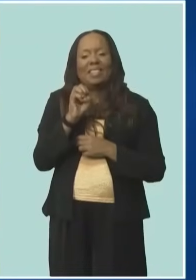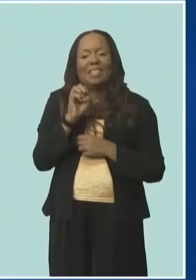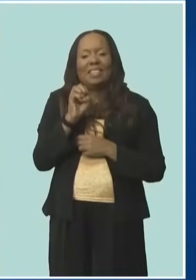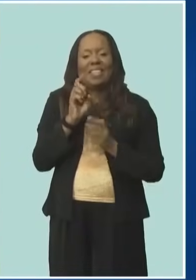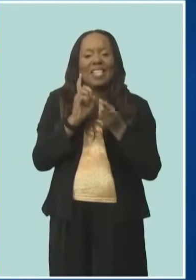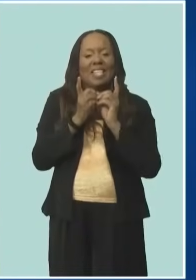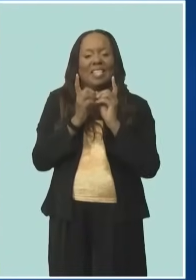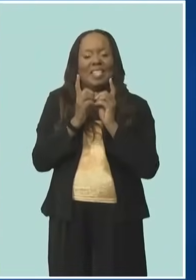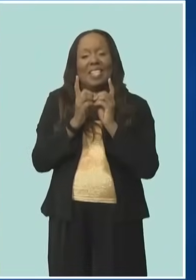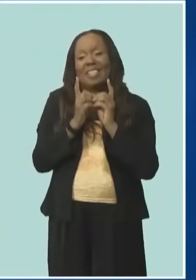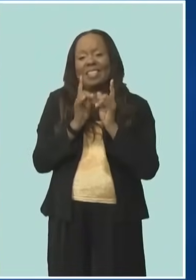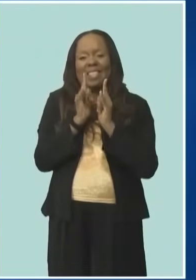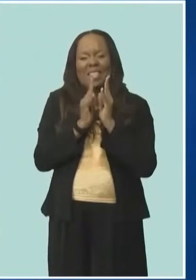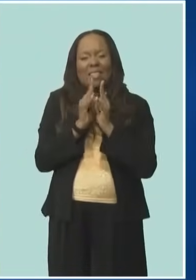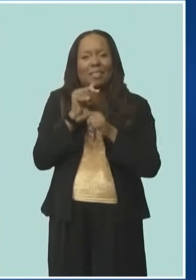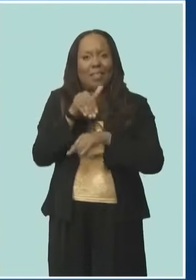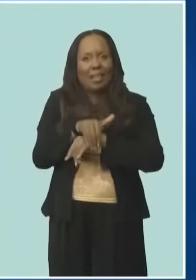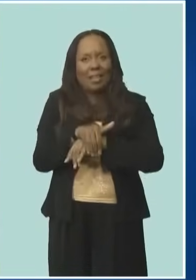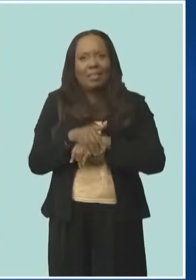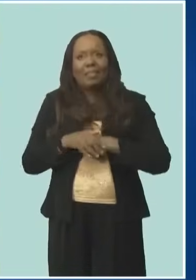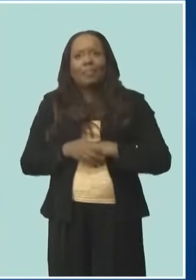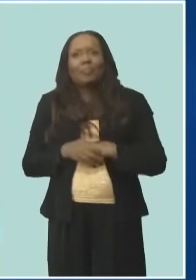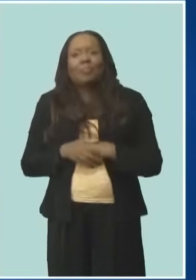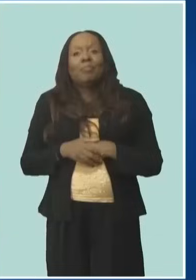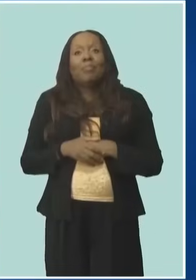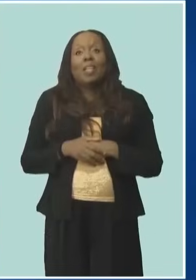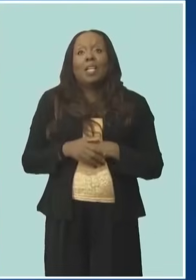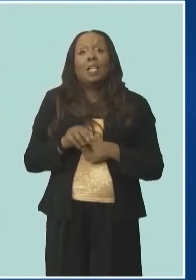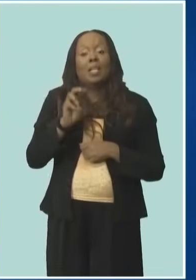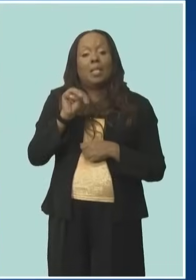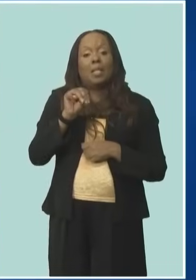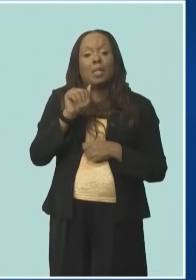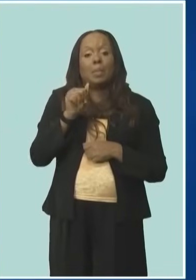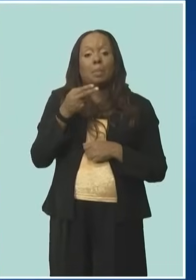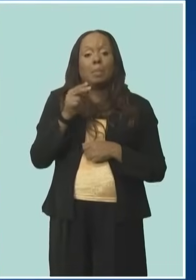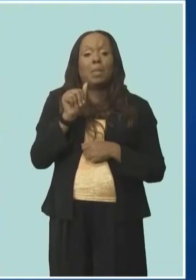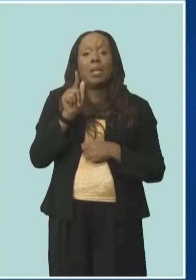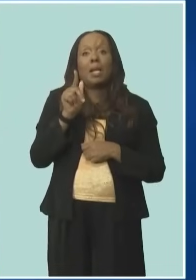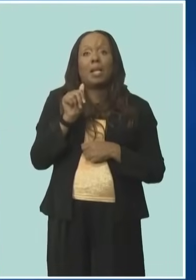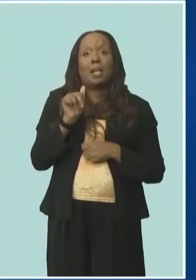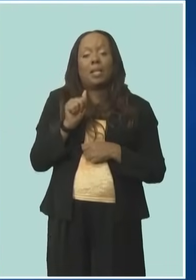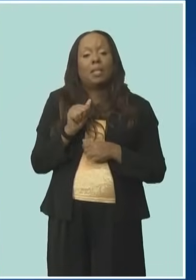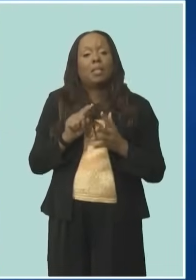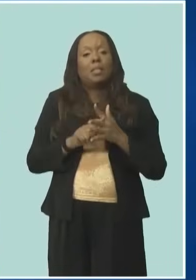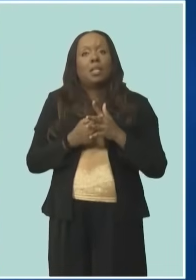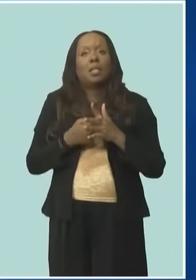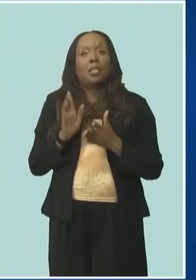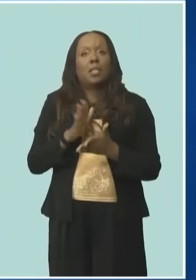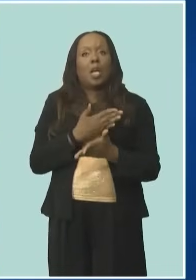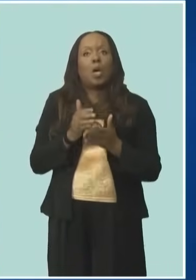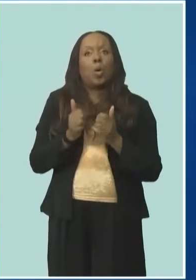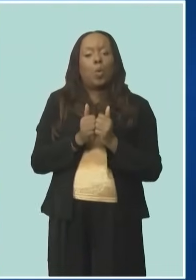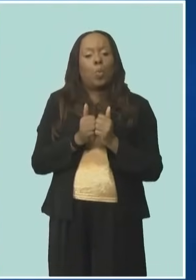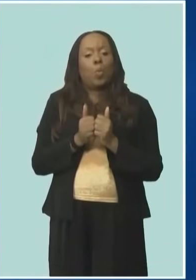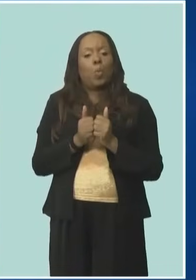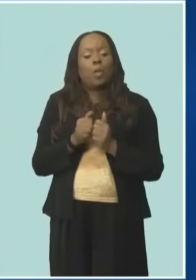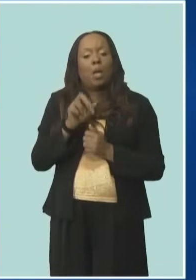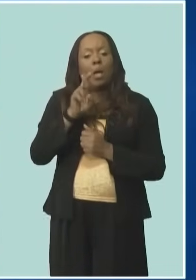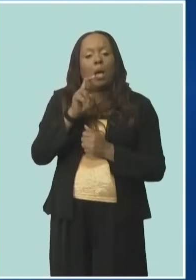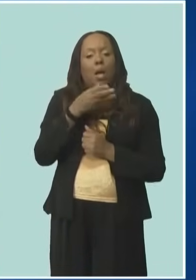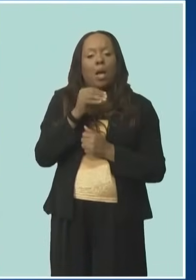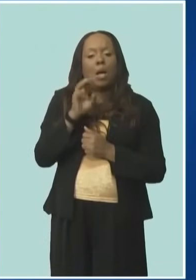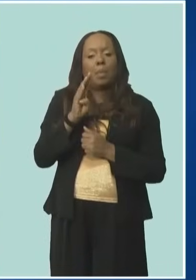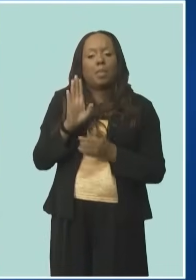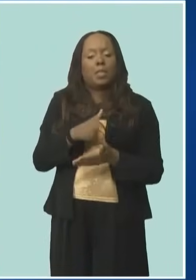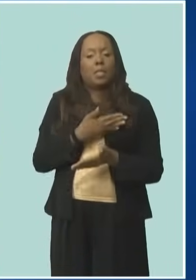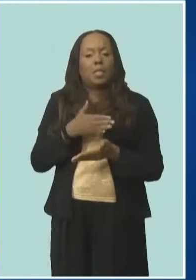with a significant other or friends. Mahalia got the night started with her smooth rendition of American soul and R&B singer Bill